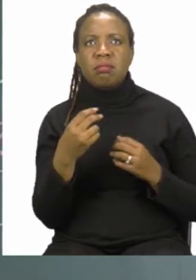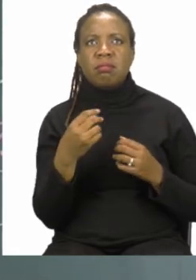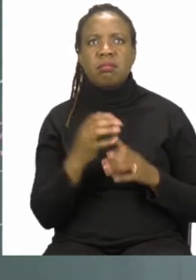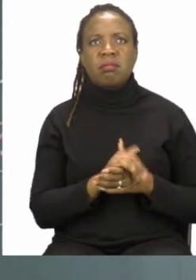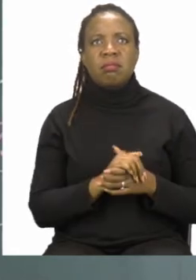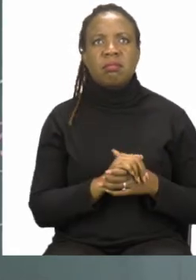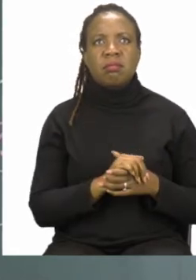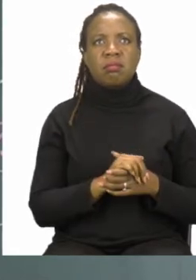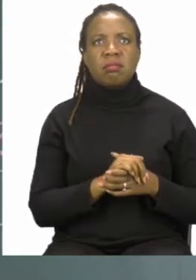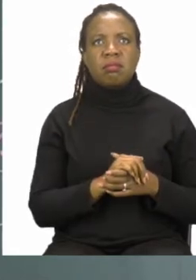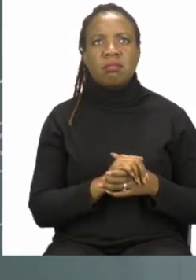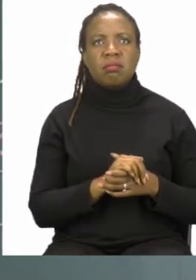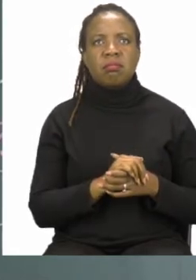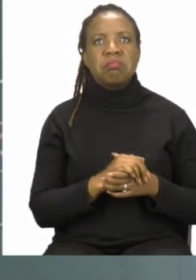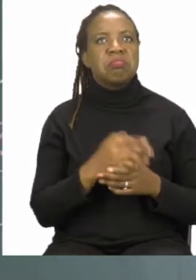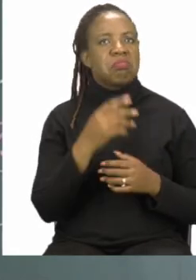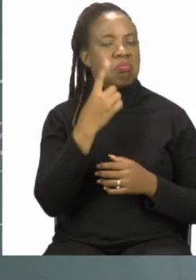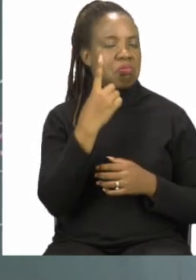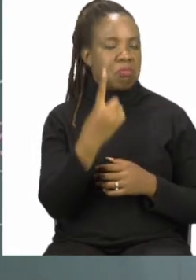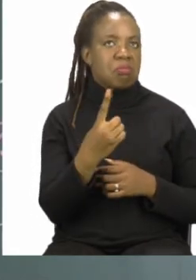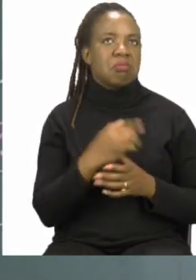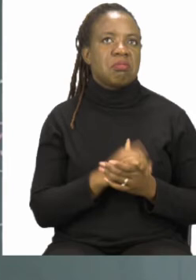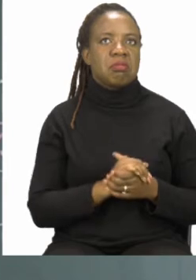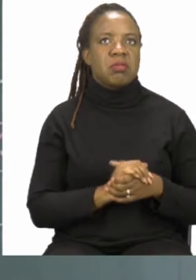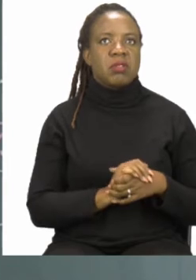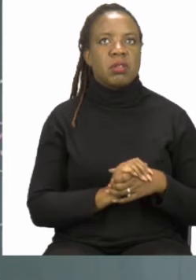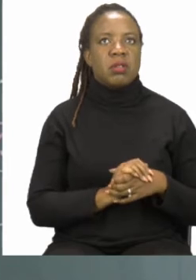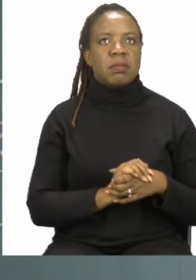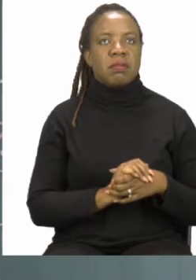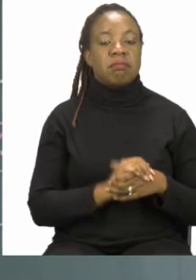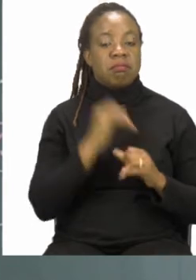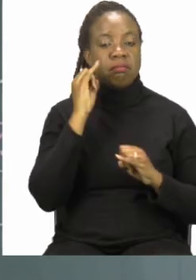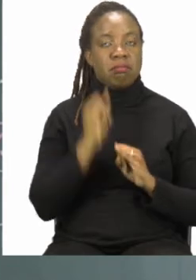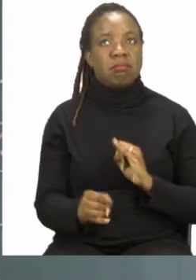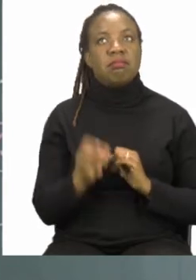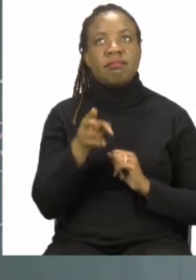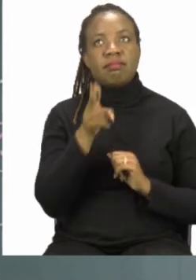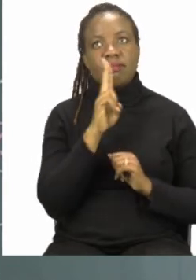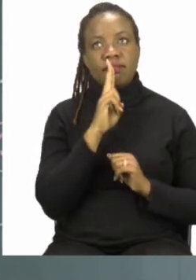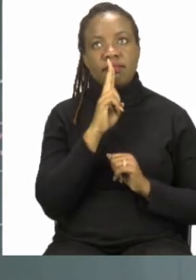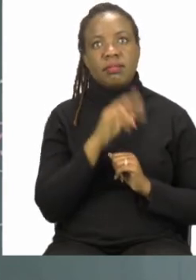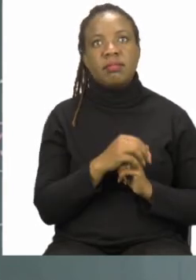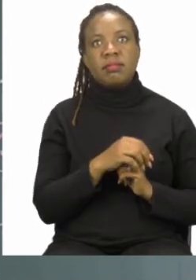also know that that one is 1. So our final answer